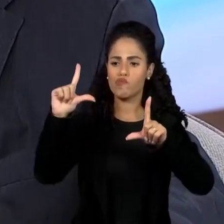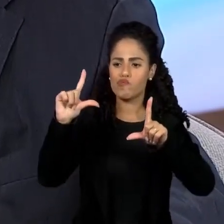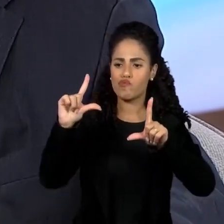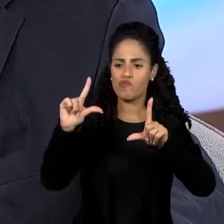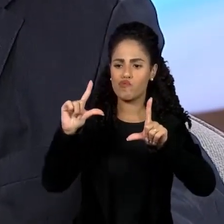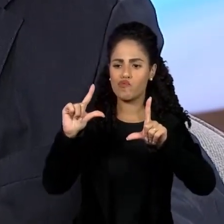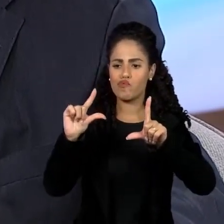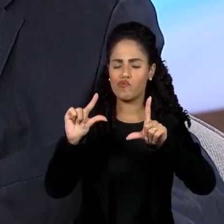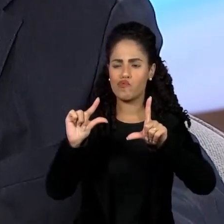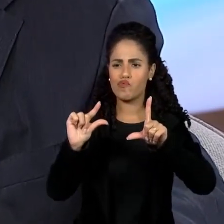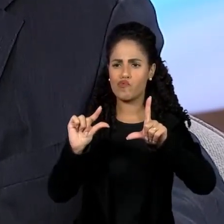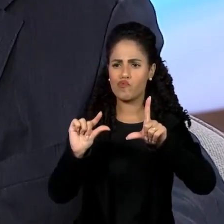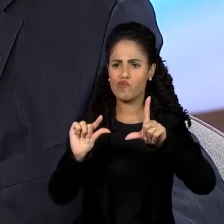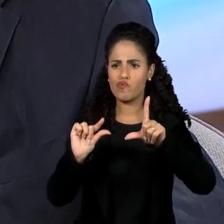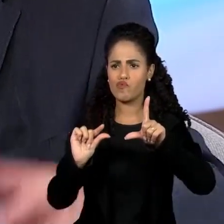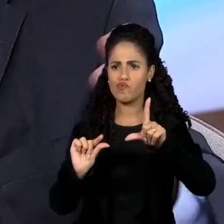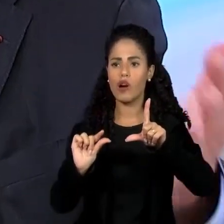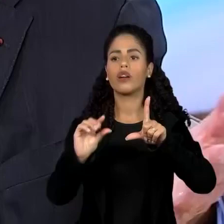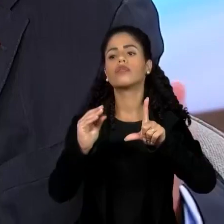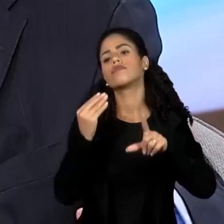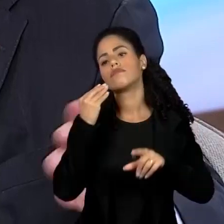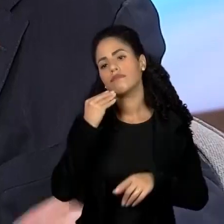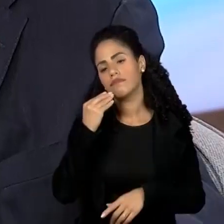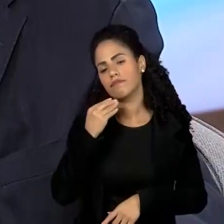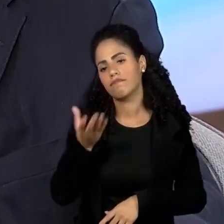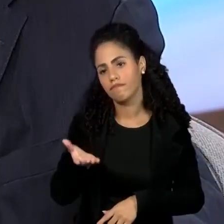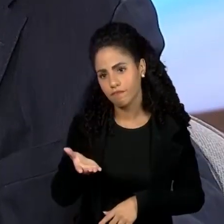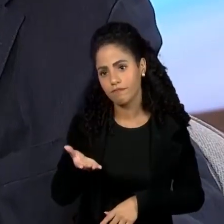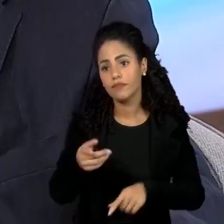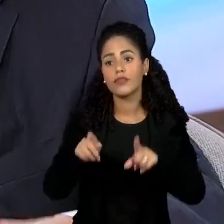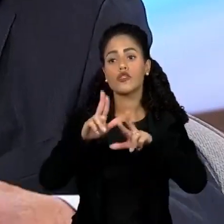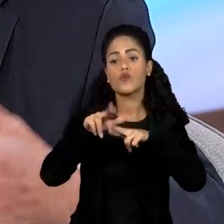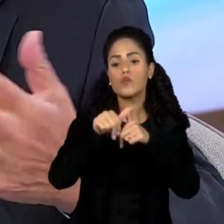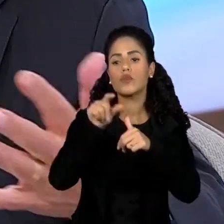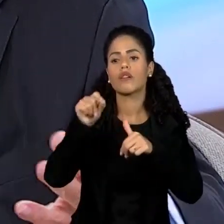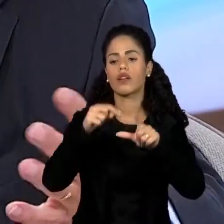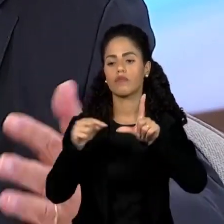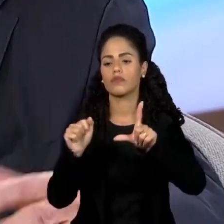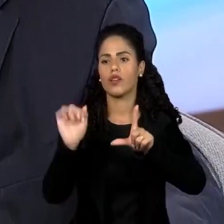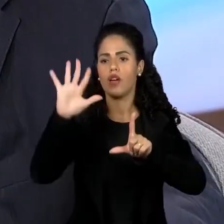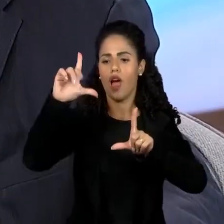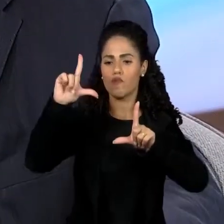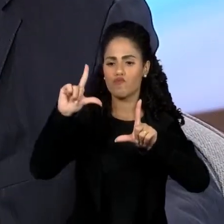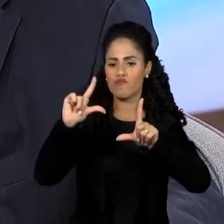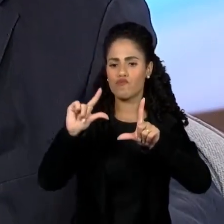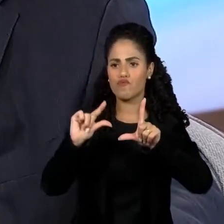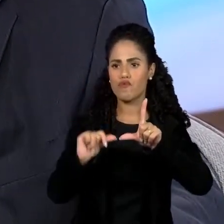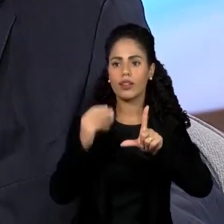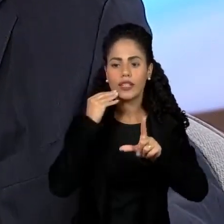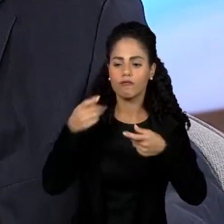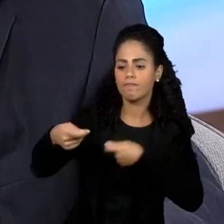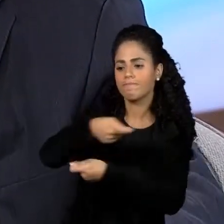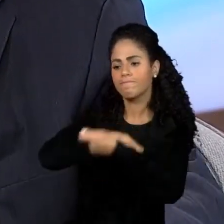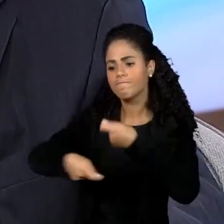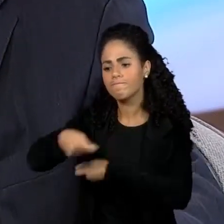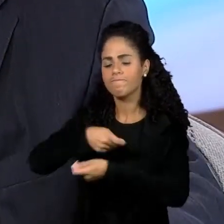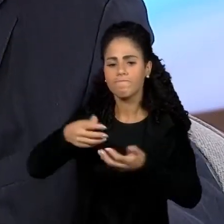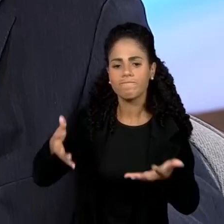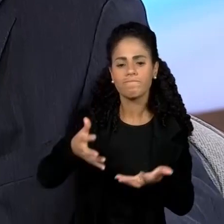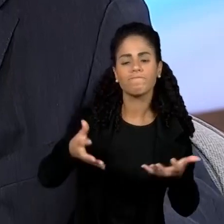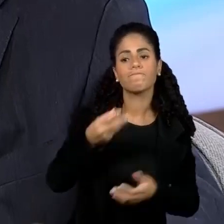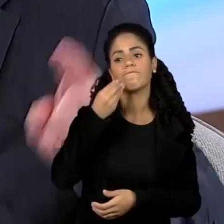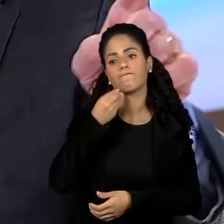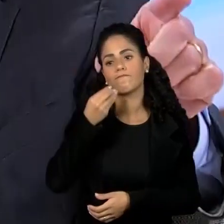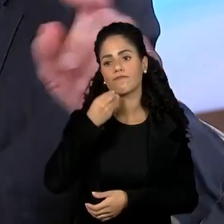because of the high interest rates. It's coming down because markets are finally responding. There's one more element I want